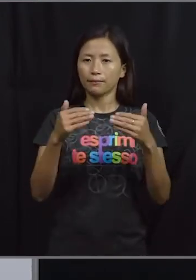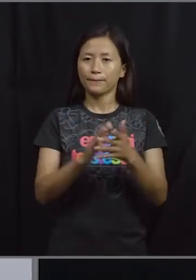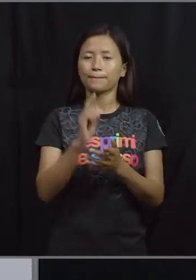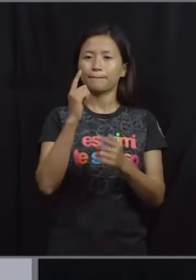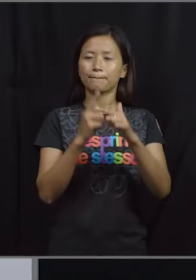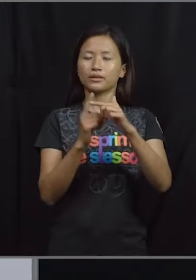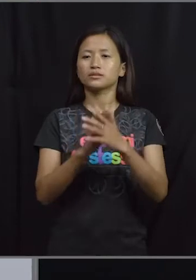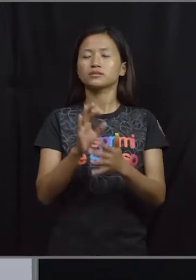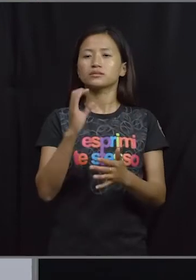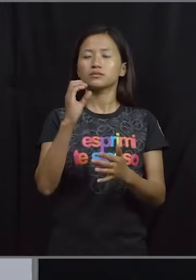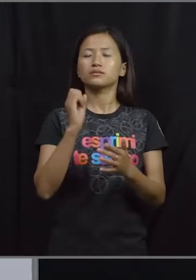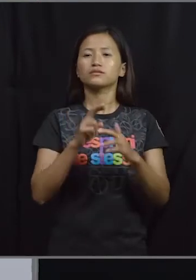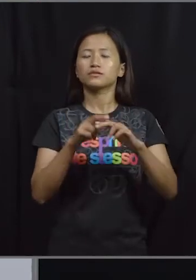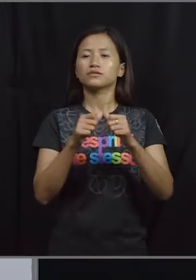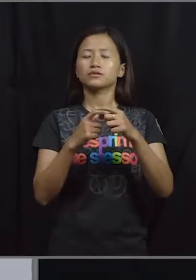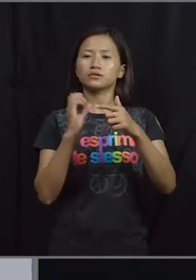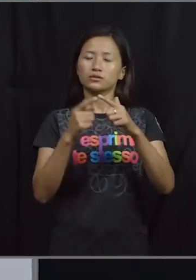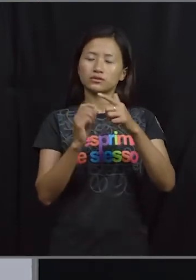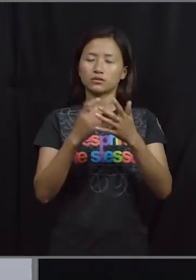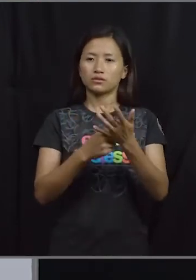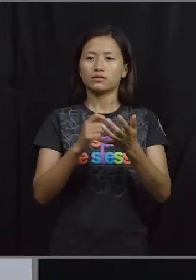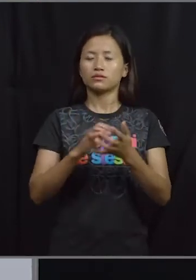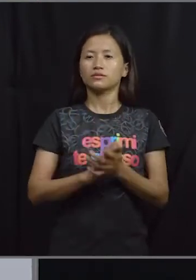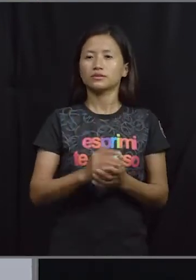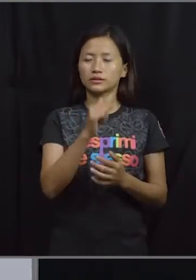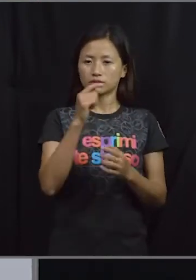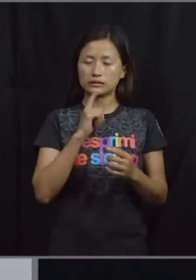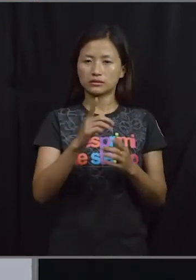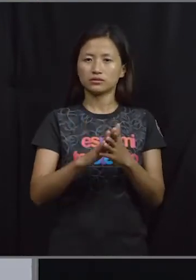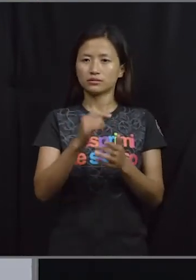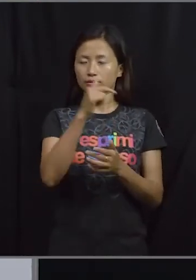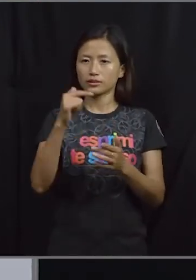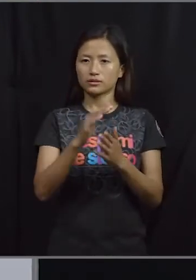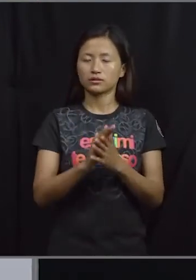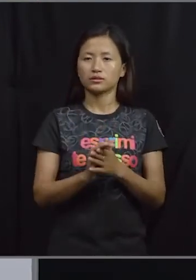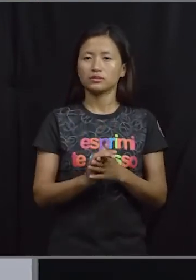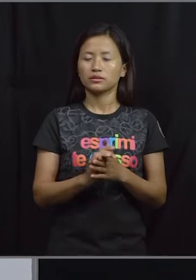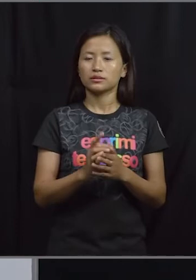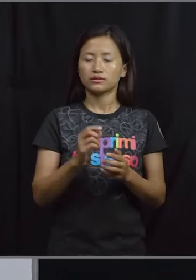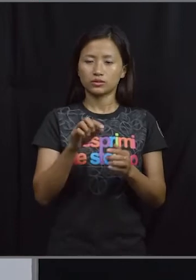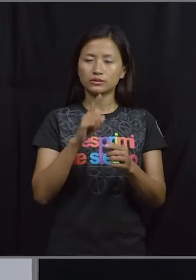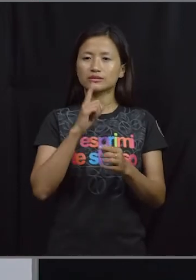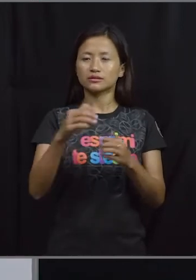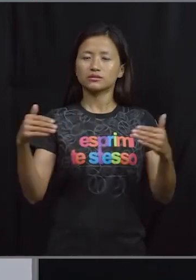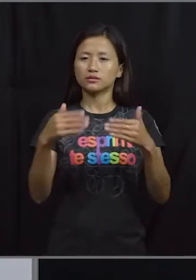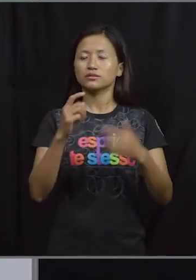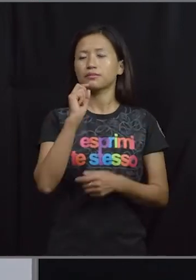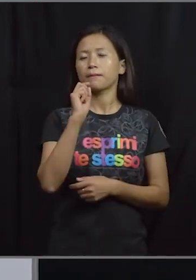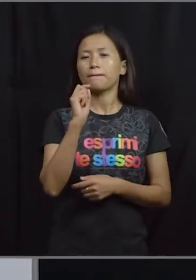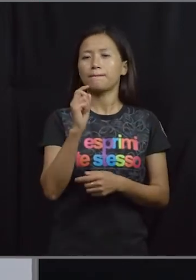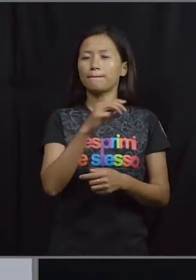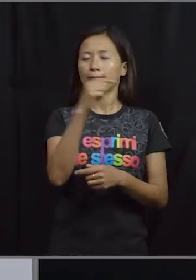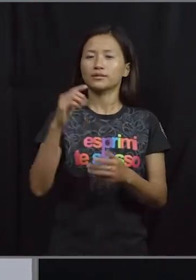when you find the cofactor of this element, you introduce minus, and when you find the cofactor of this element, introduce minus, and here